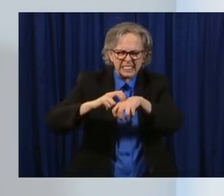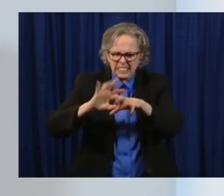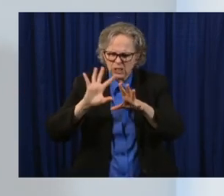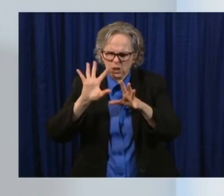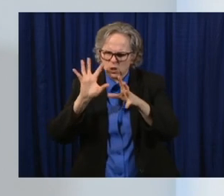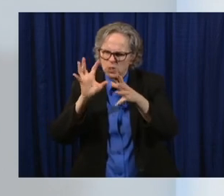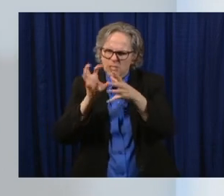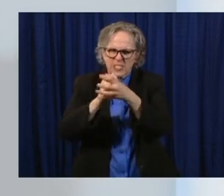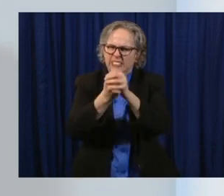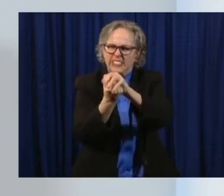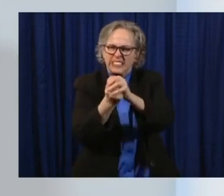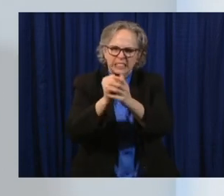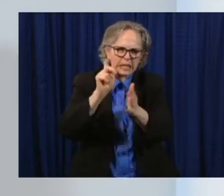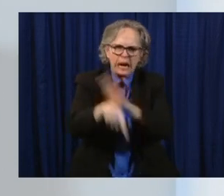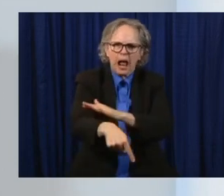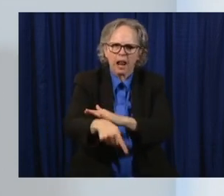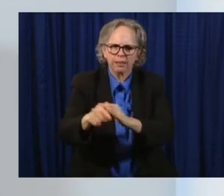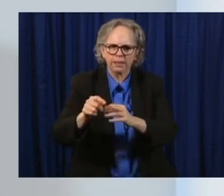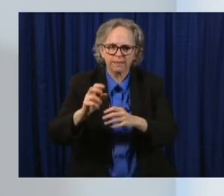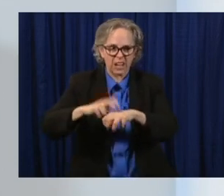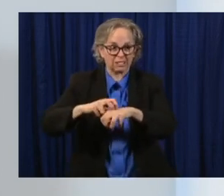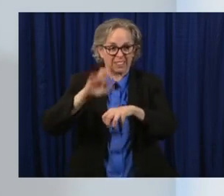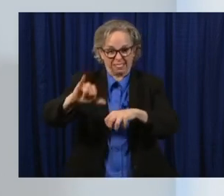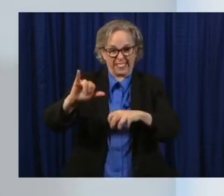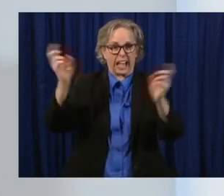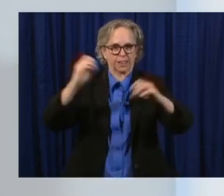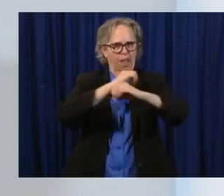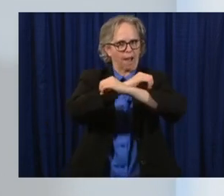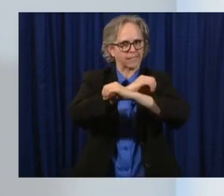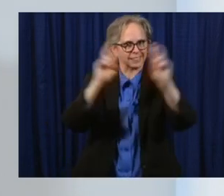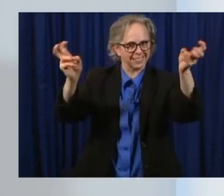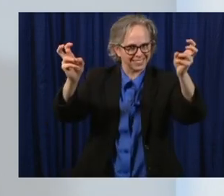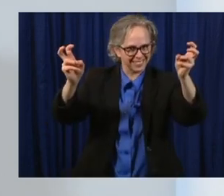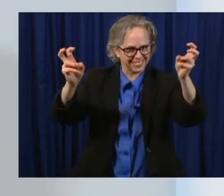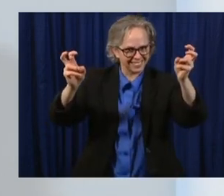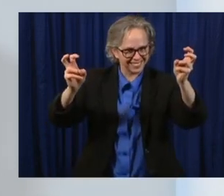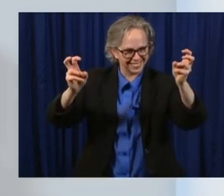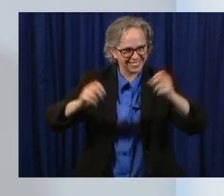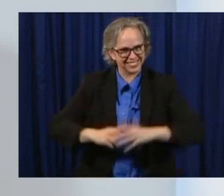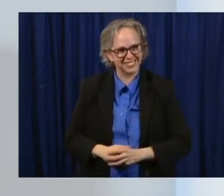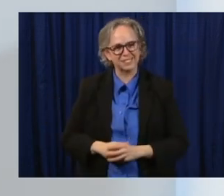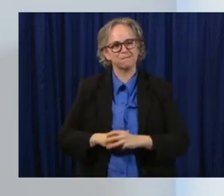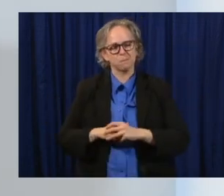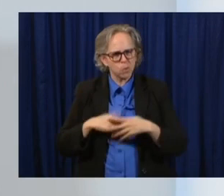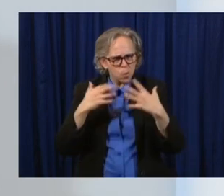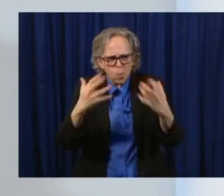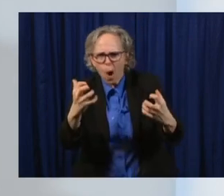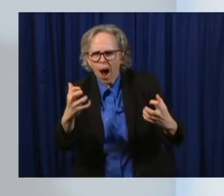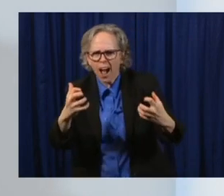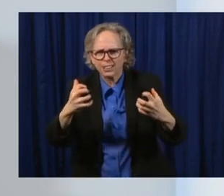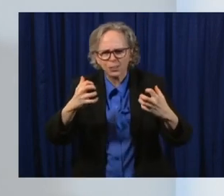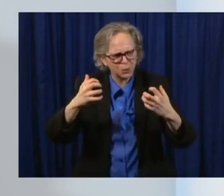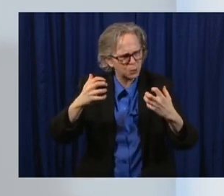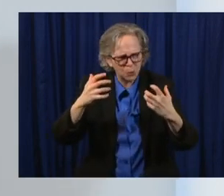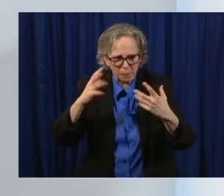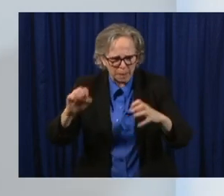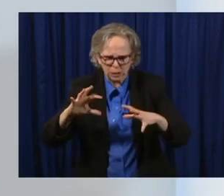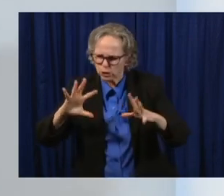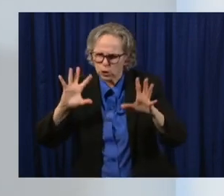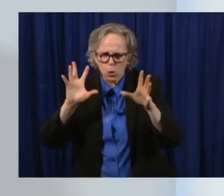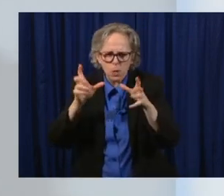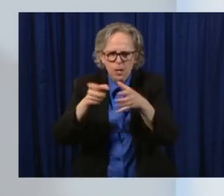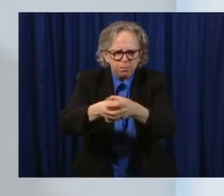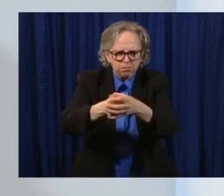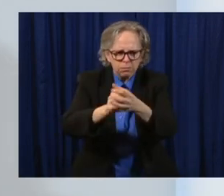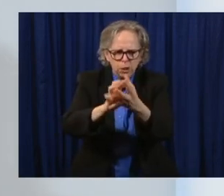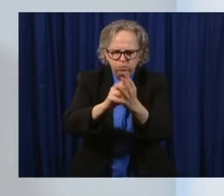what we're talking about. That's the offense. That's what we want to do with the coronavirus, because once you do that, it can't spread. If it's